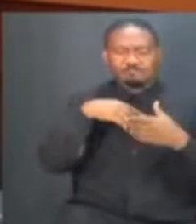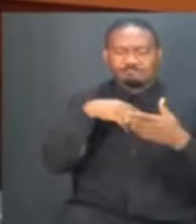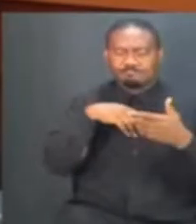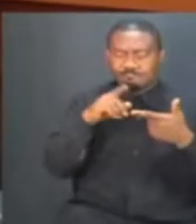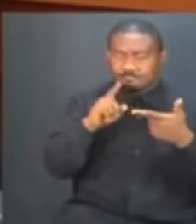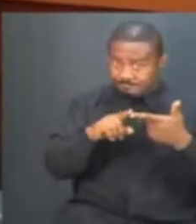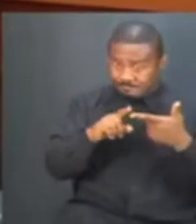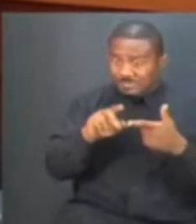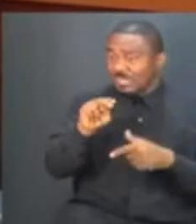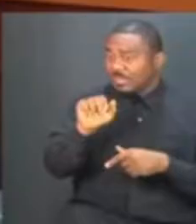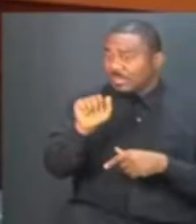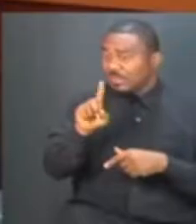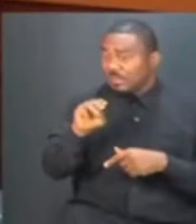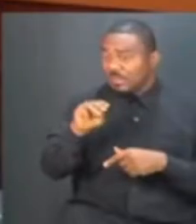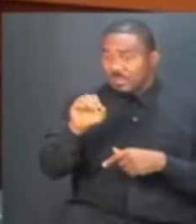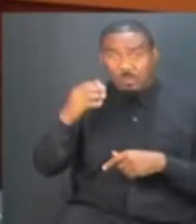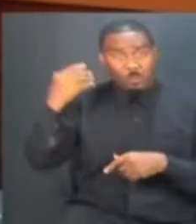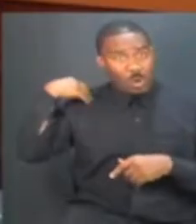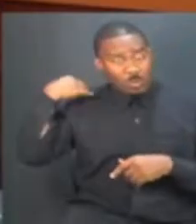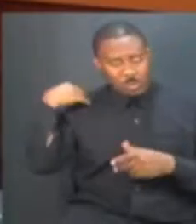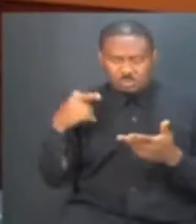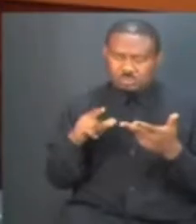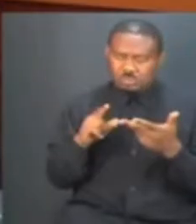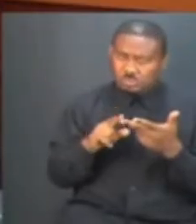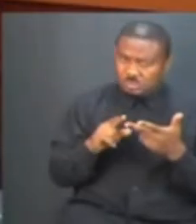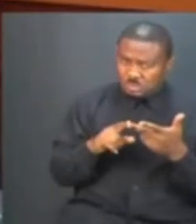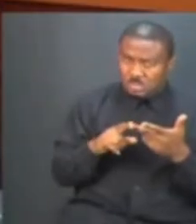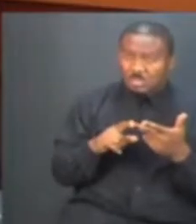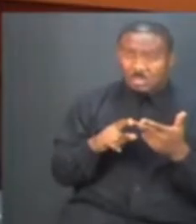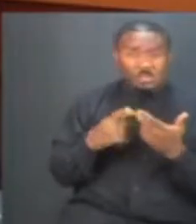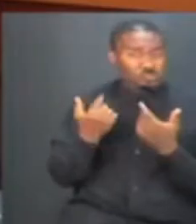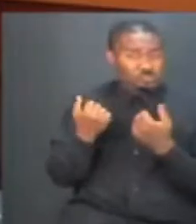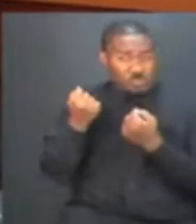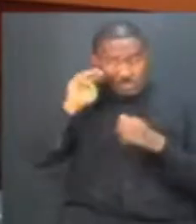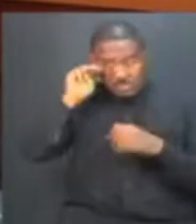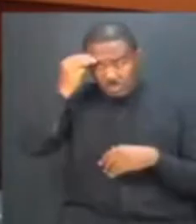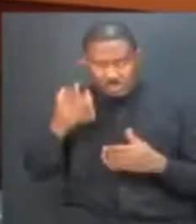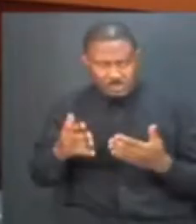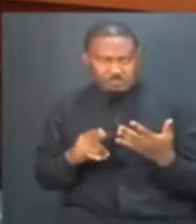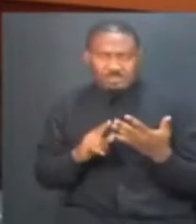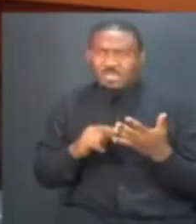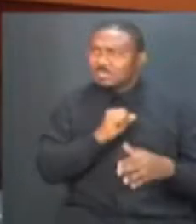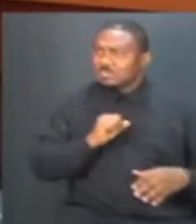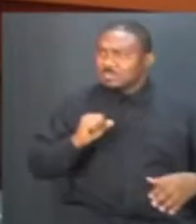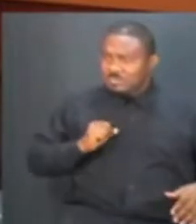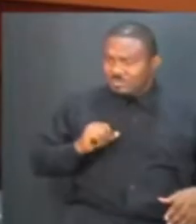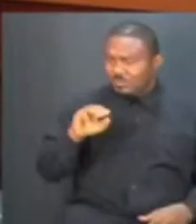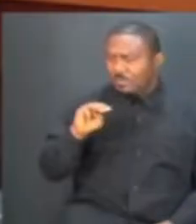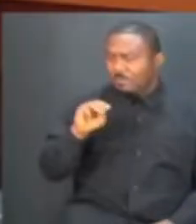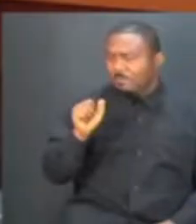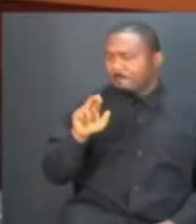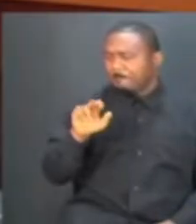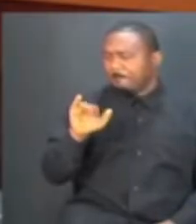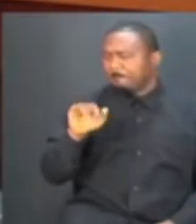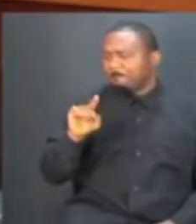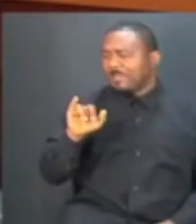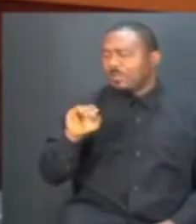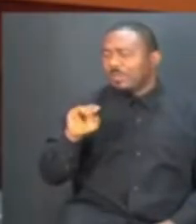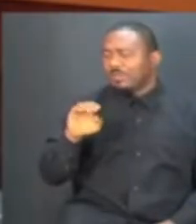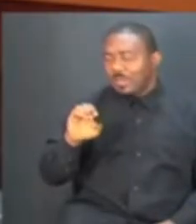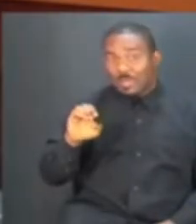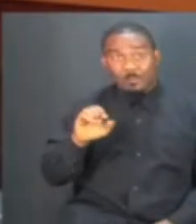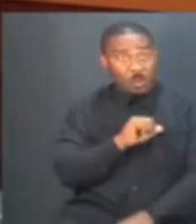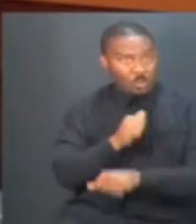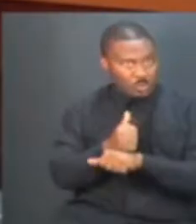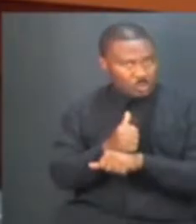the Minister for Transport, staff of the Ghana Maritime Authority, and all the security agencies for their prompt